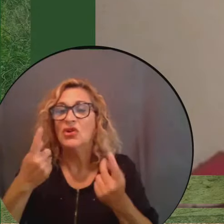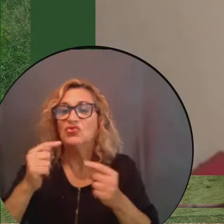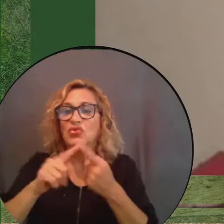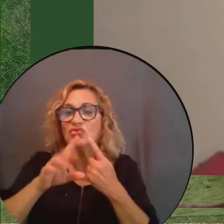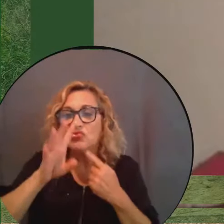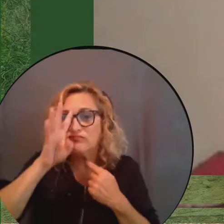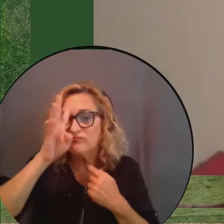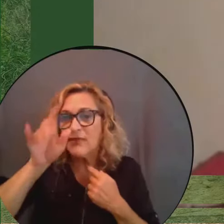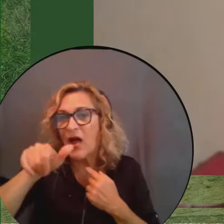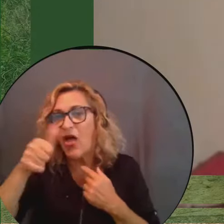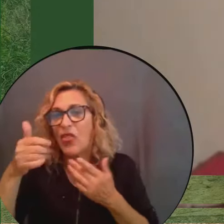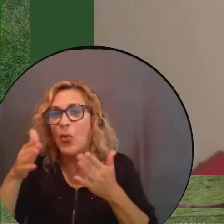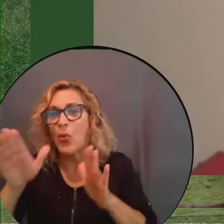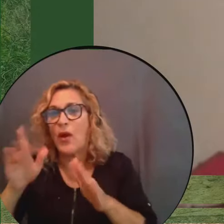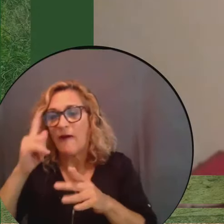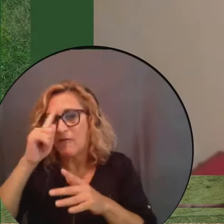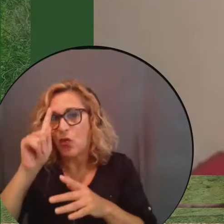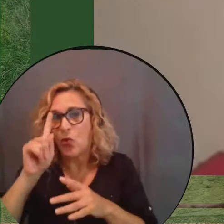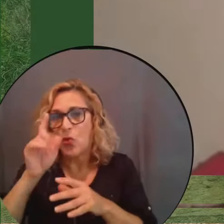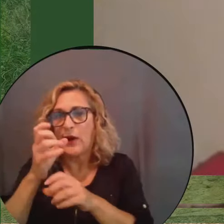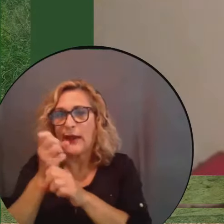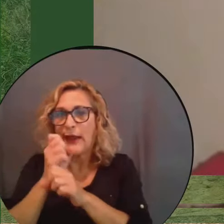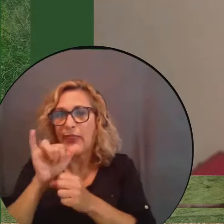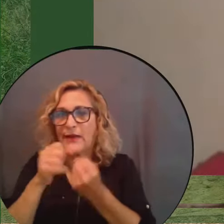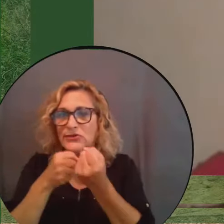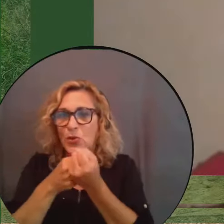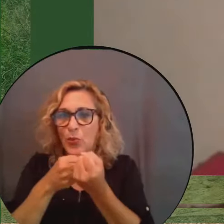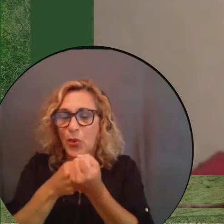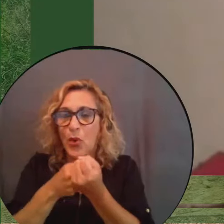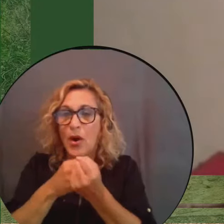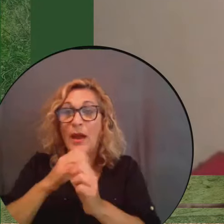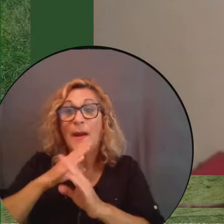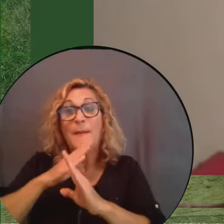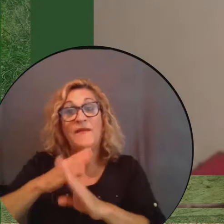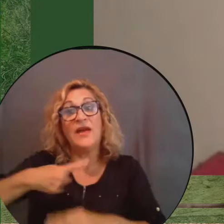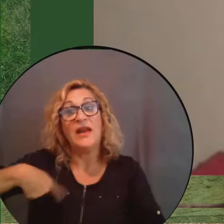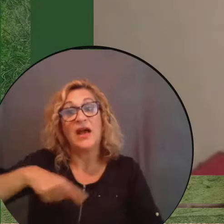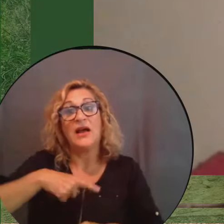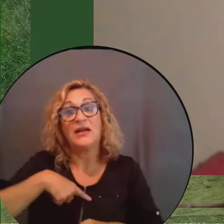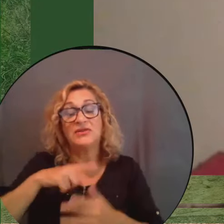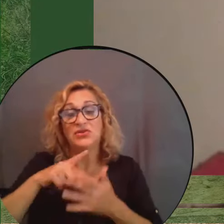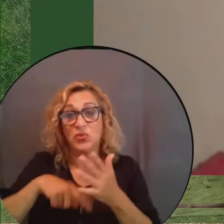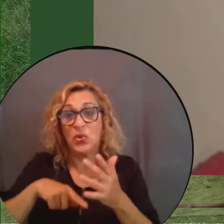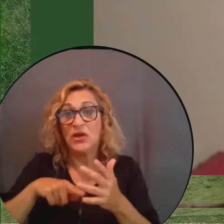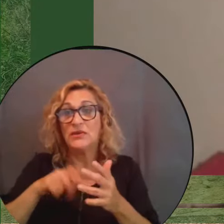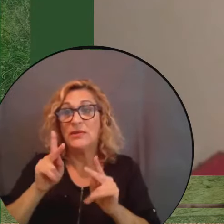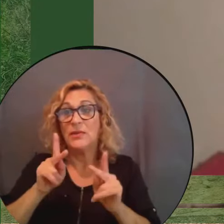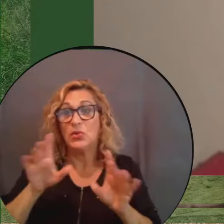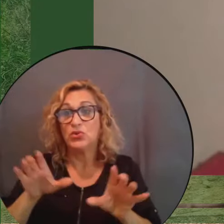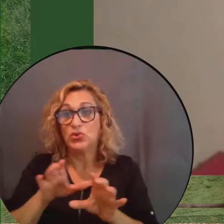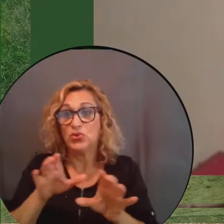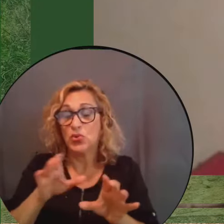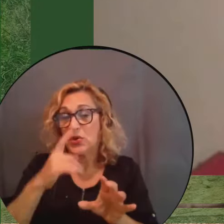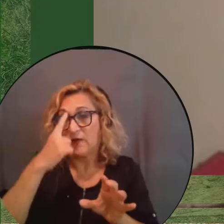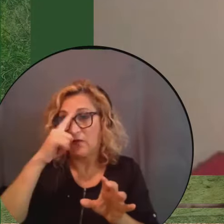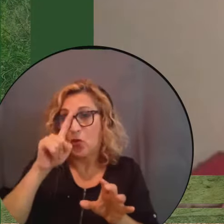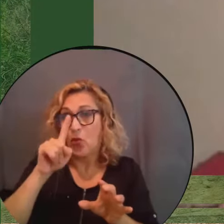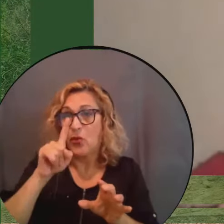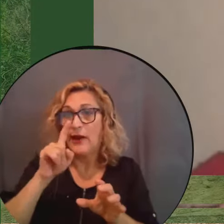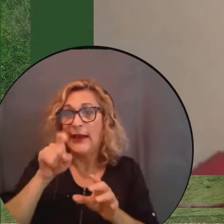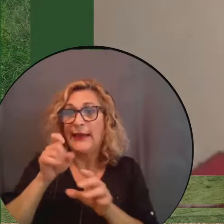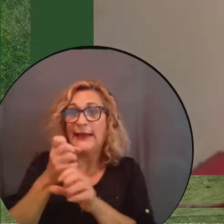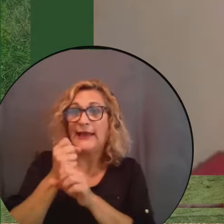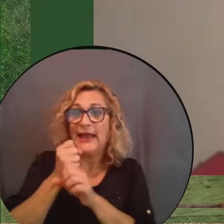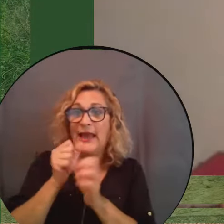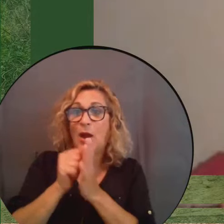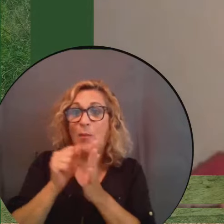come after that support to prevent us from doing what they know people in Alabama were going to need to access abortion care. Because